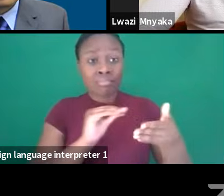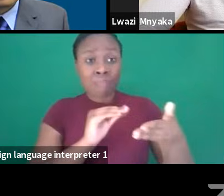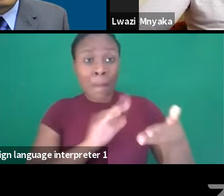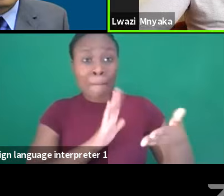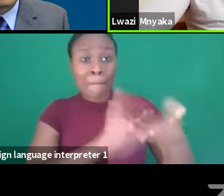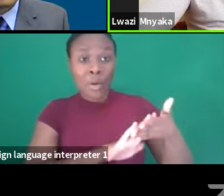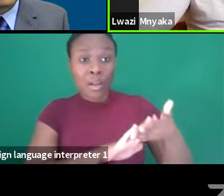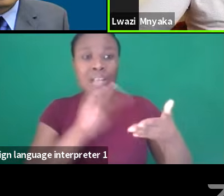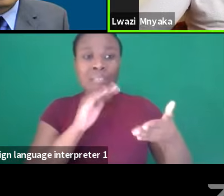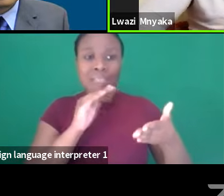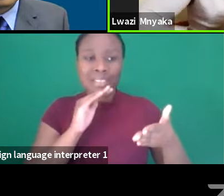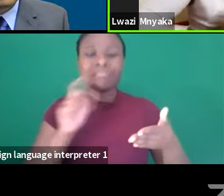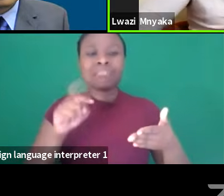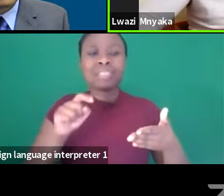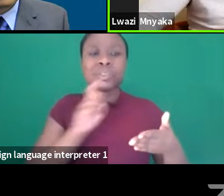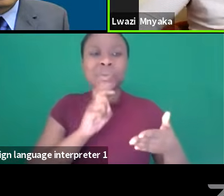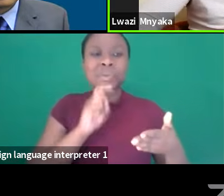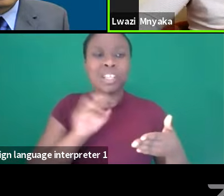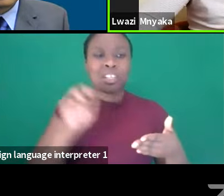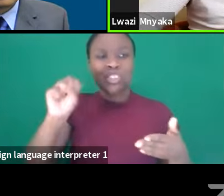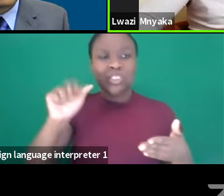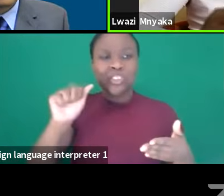go to the SARS website. Now,